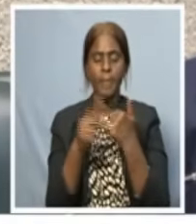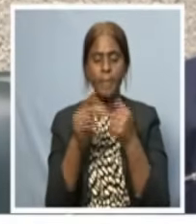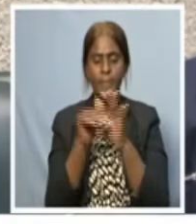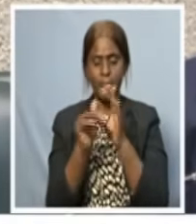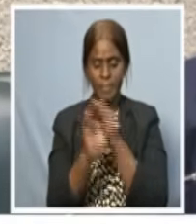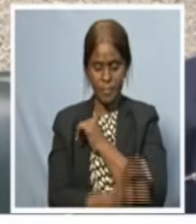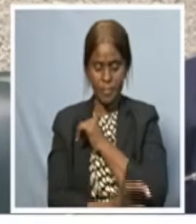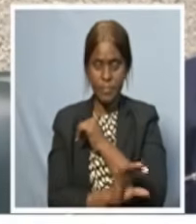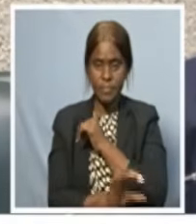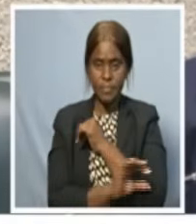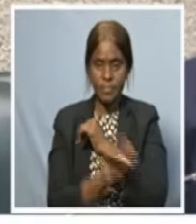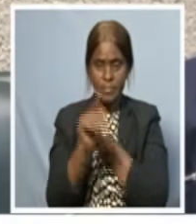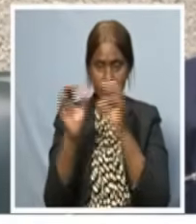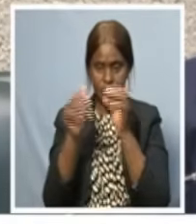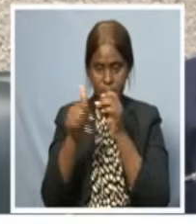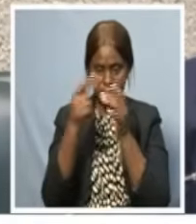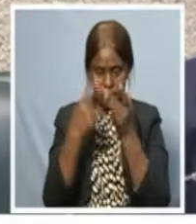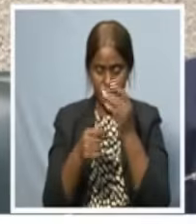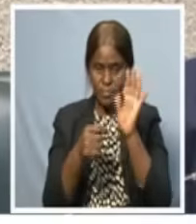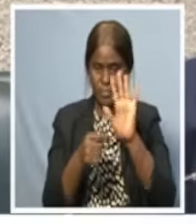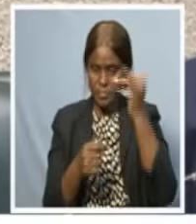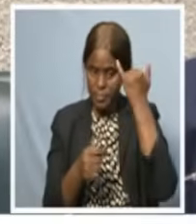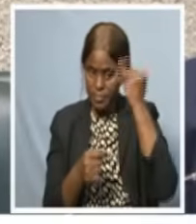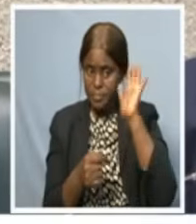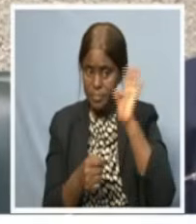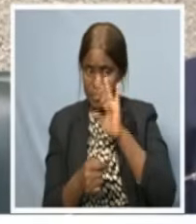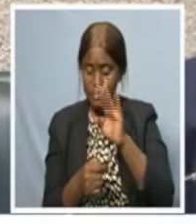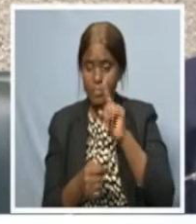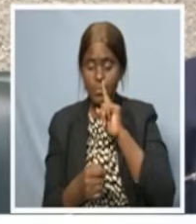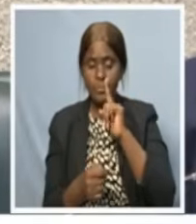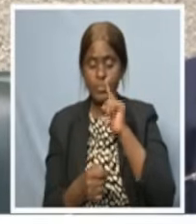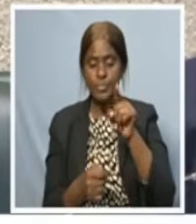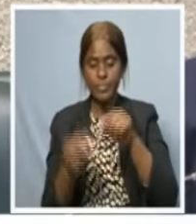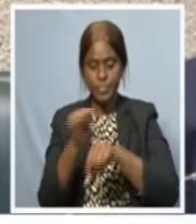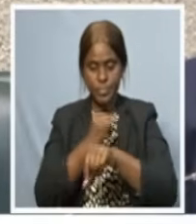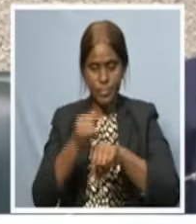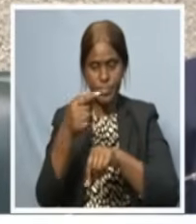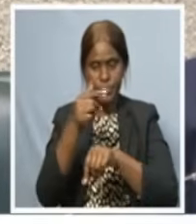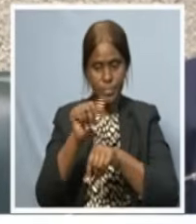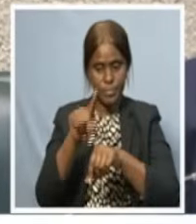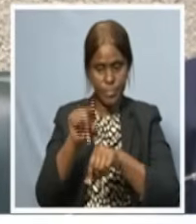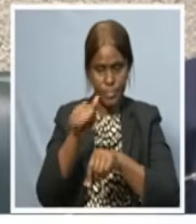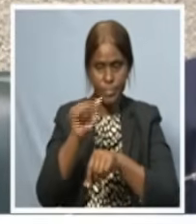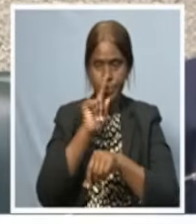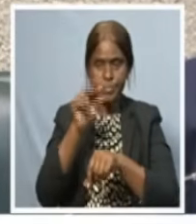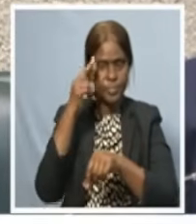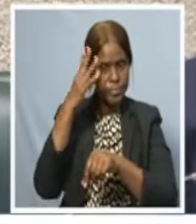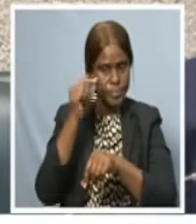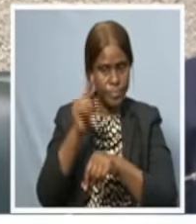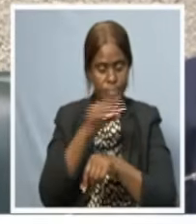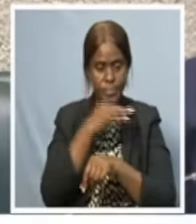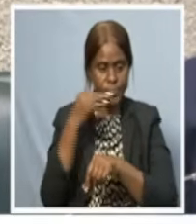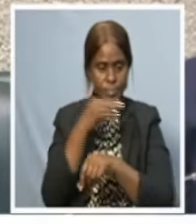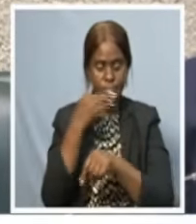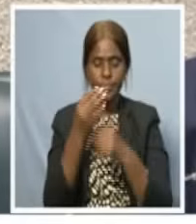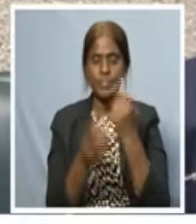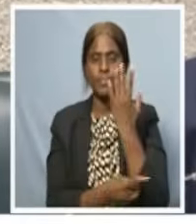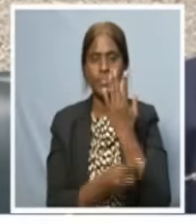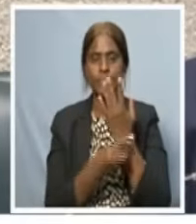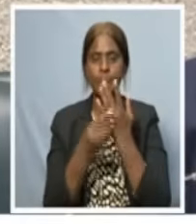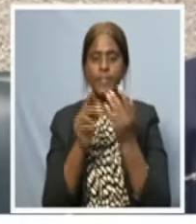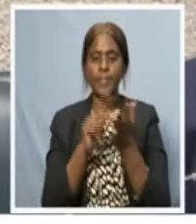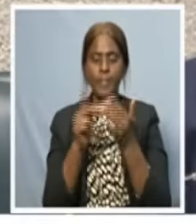in the country. The committee is of the view that this institutional gap is the reason farm block